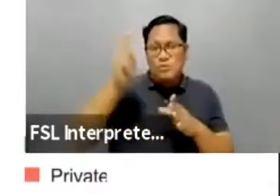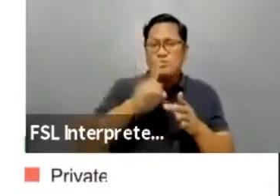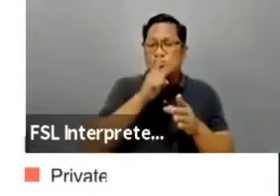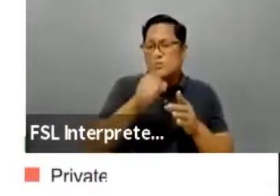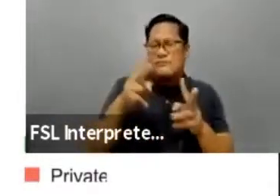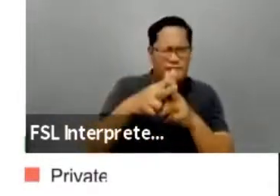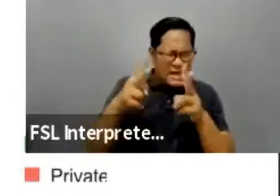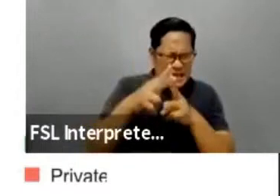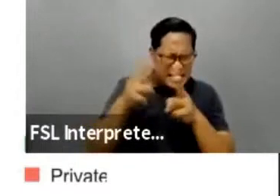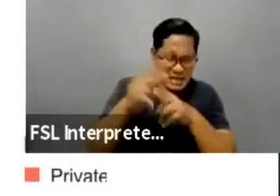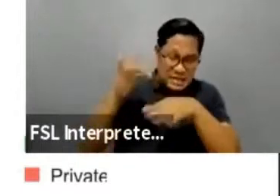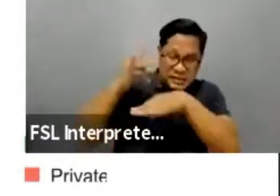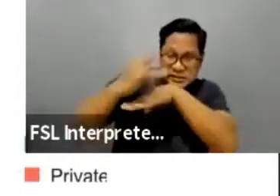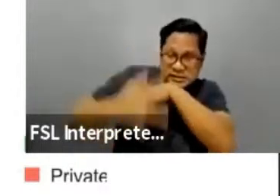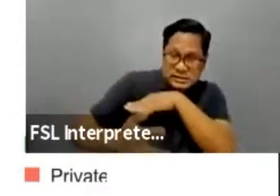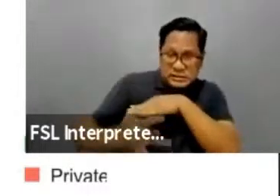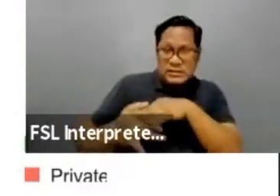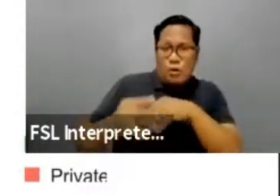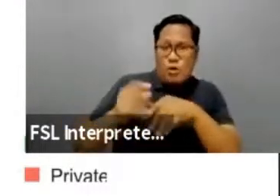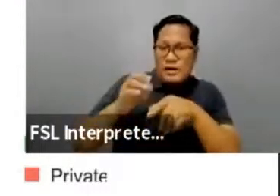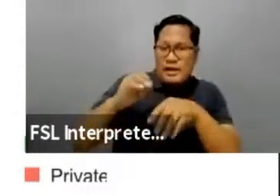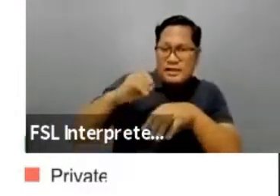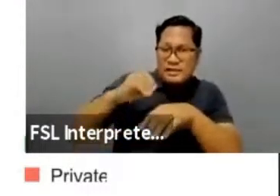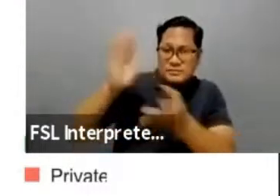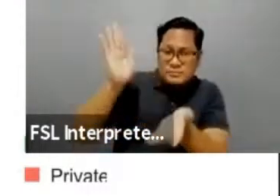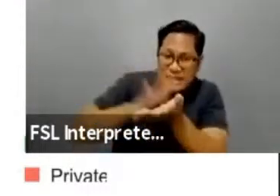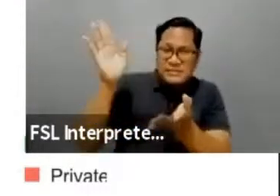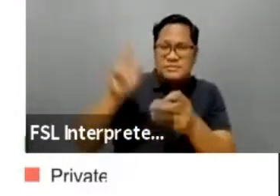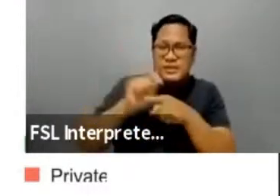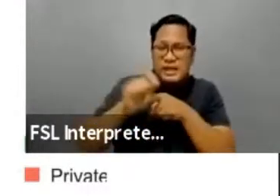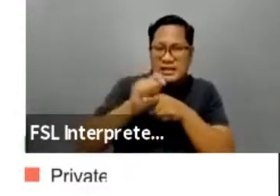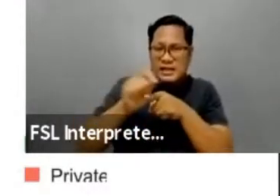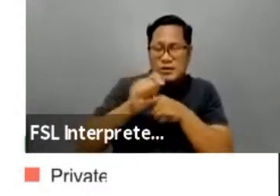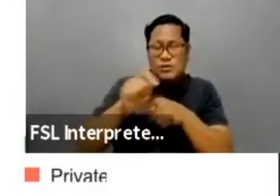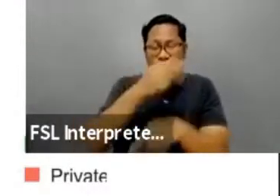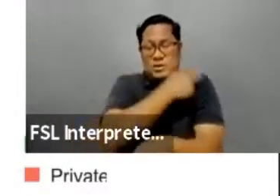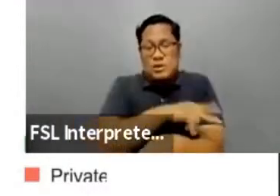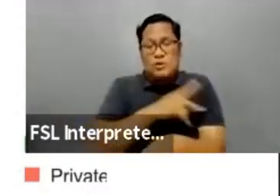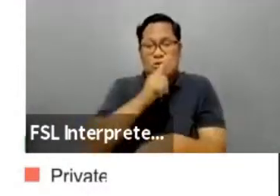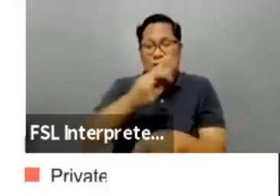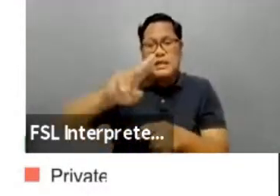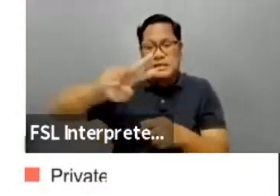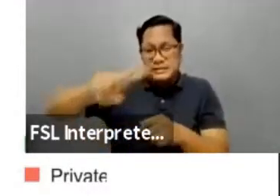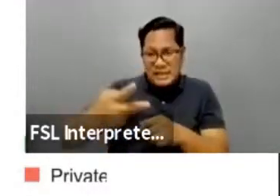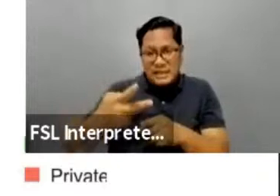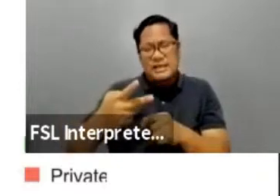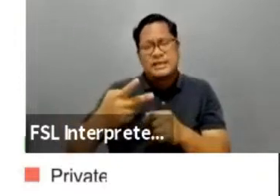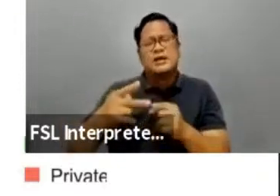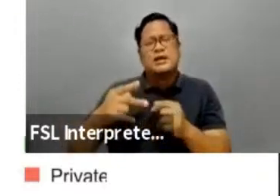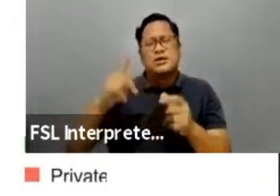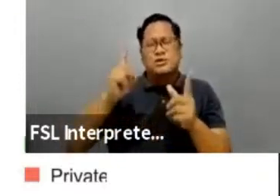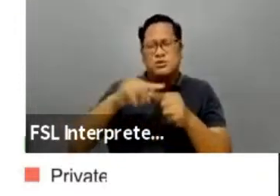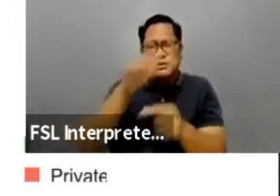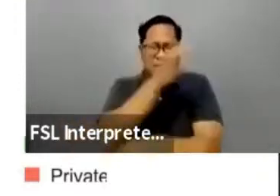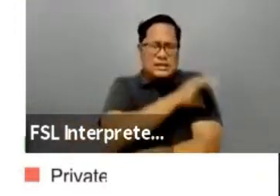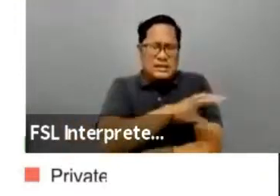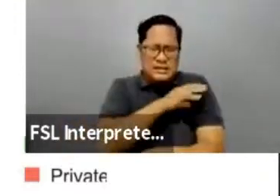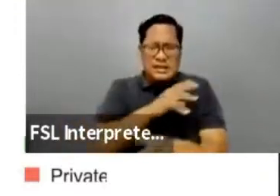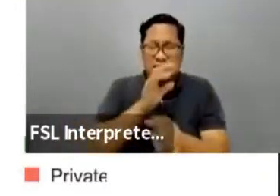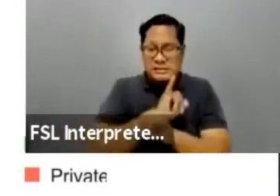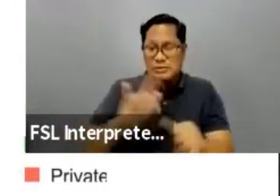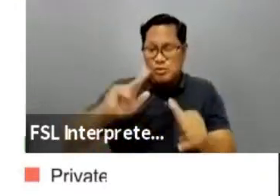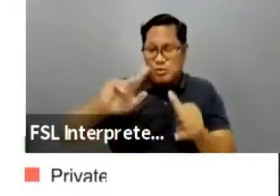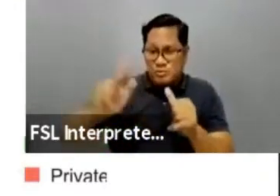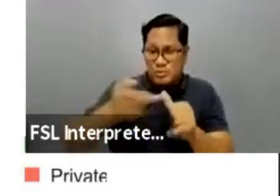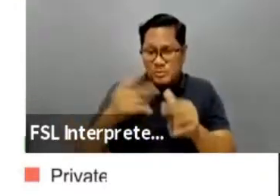very expensive teaching training hospitals, to the primary, secondary hospitals, to the clinics, even to your primary care,